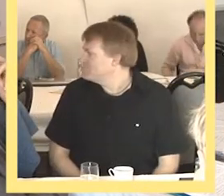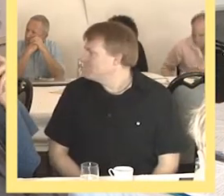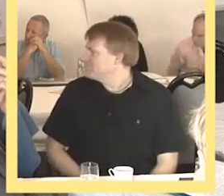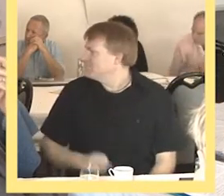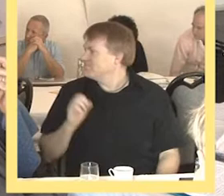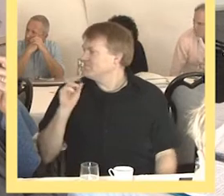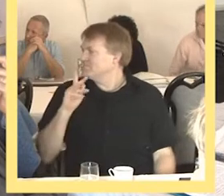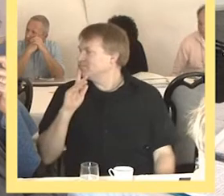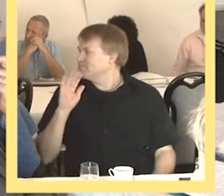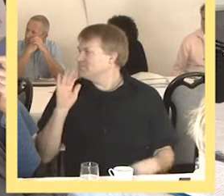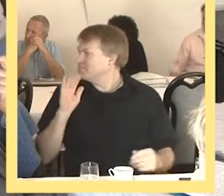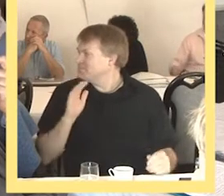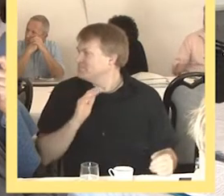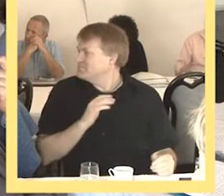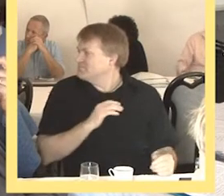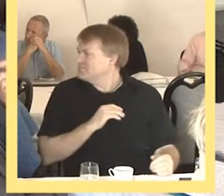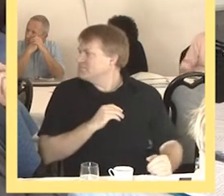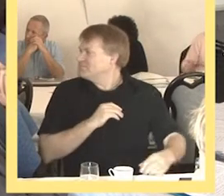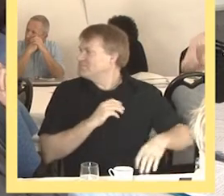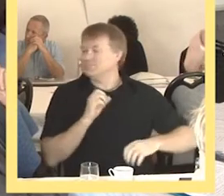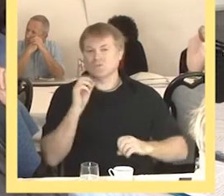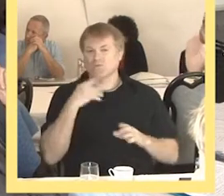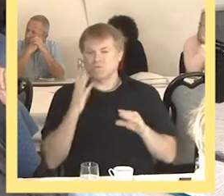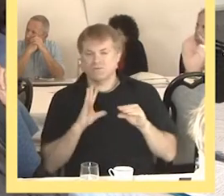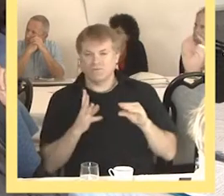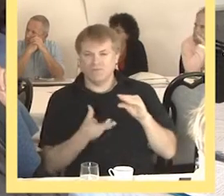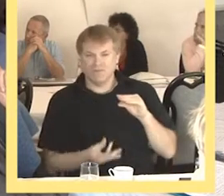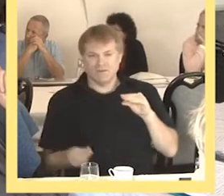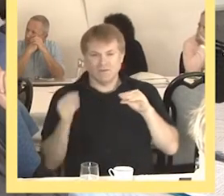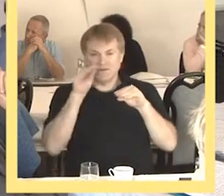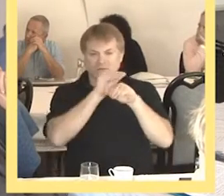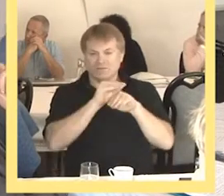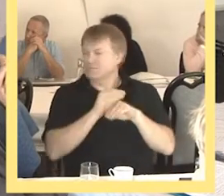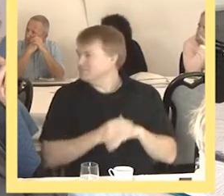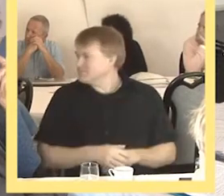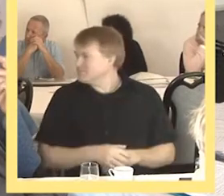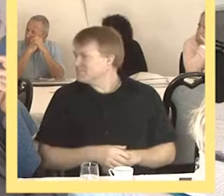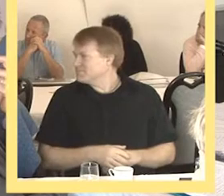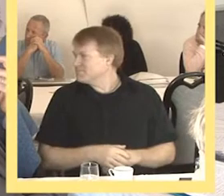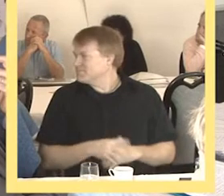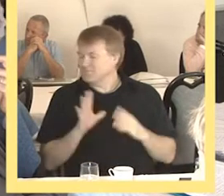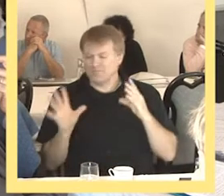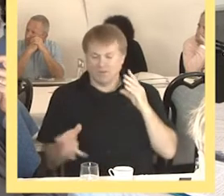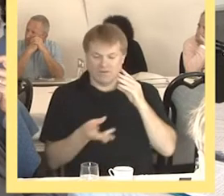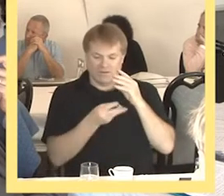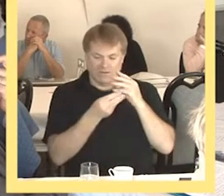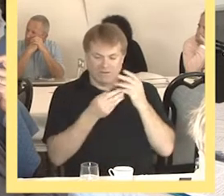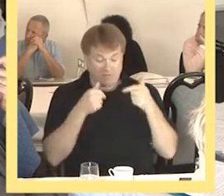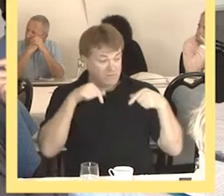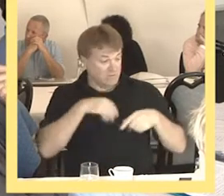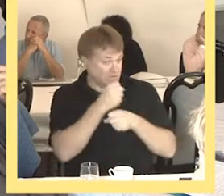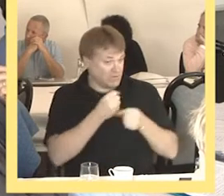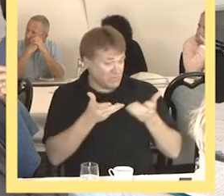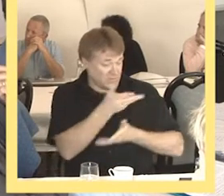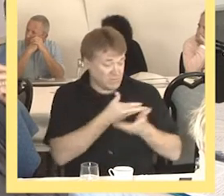comment statements and to add, please? Yeah. Thank you. So I think this conference was a